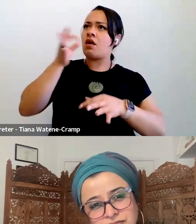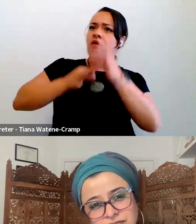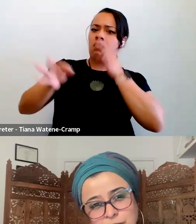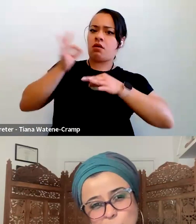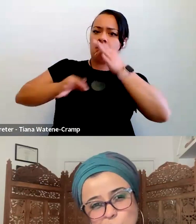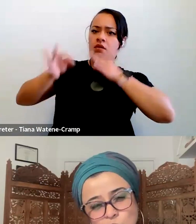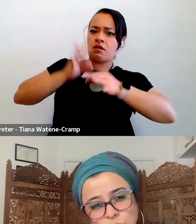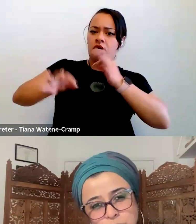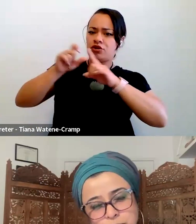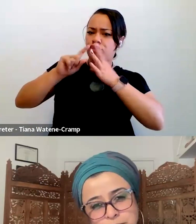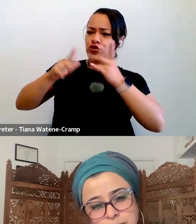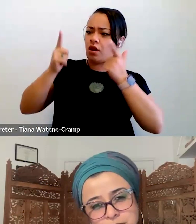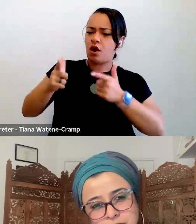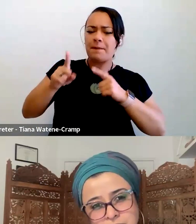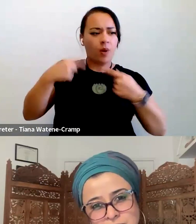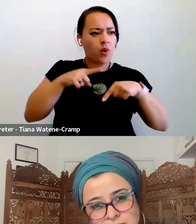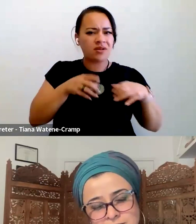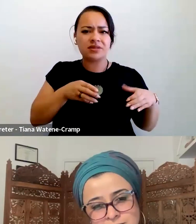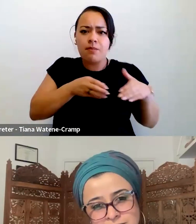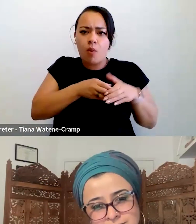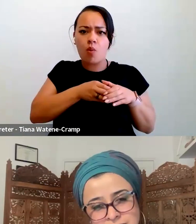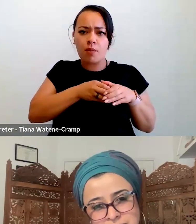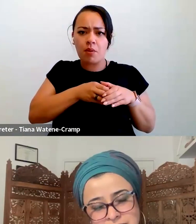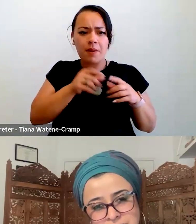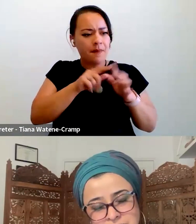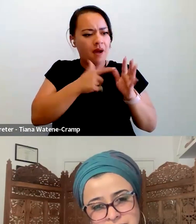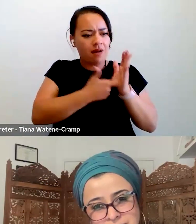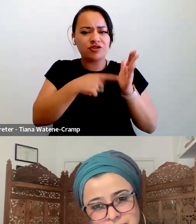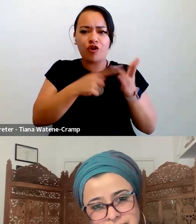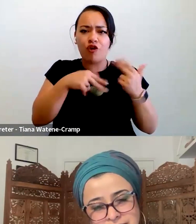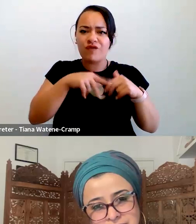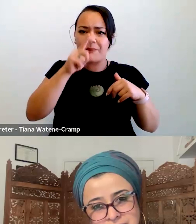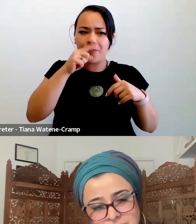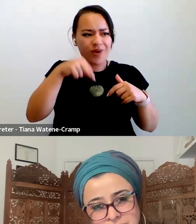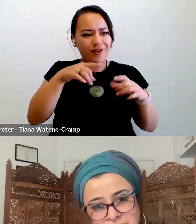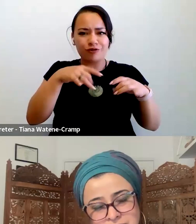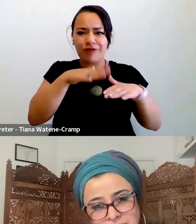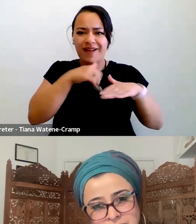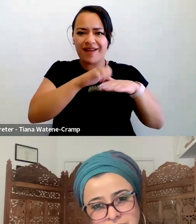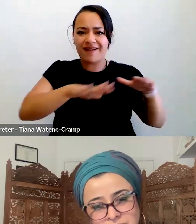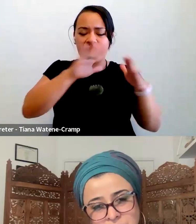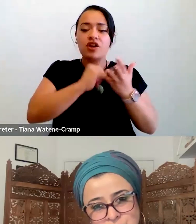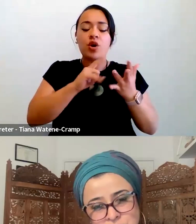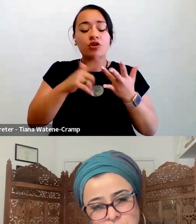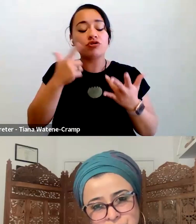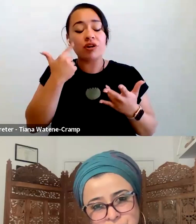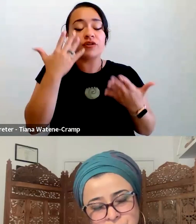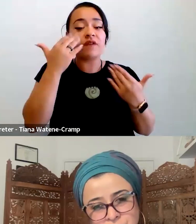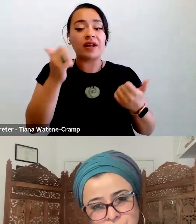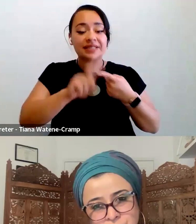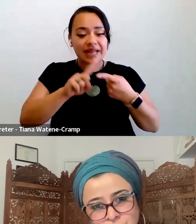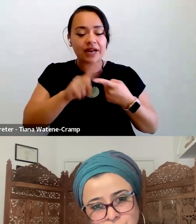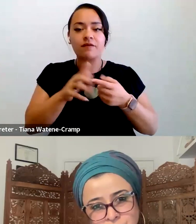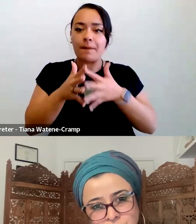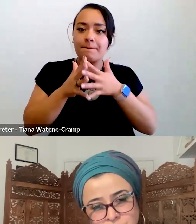like we are a very small proportion of the population. So it is about organisations finding really sustainable and meaningful ways to engage